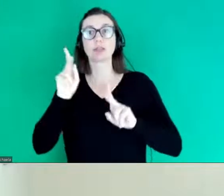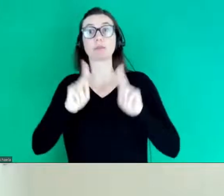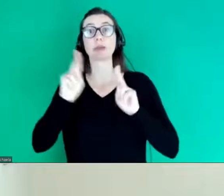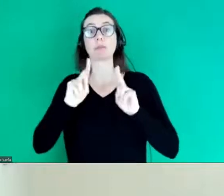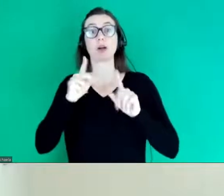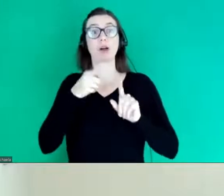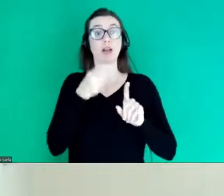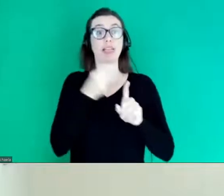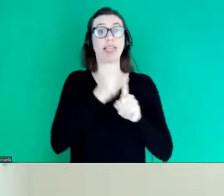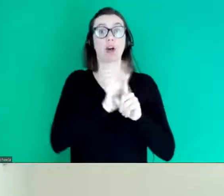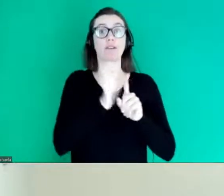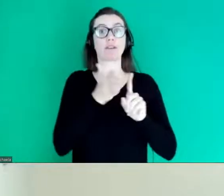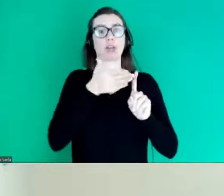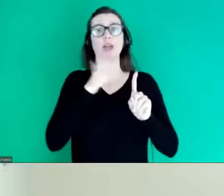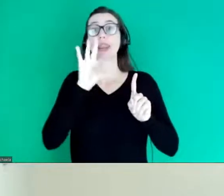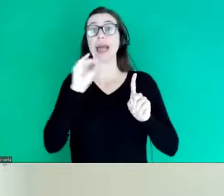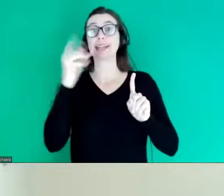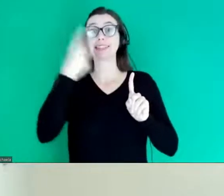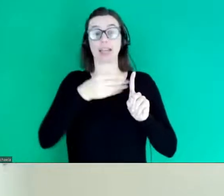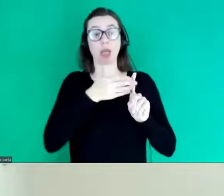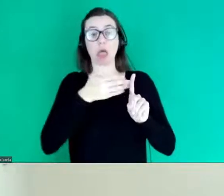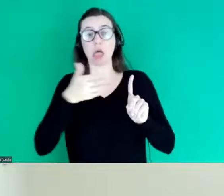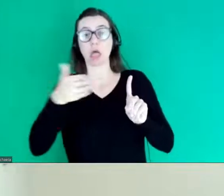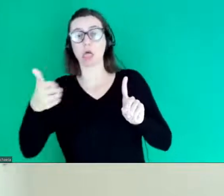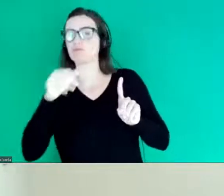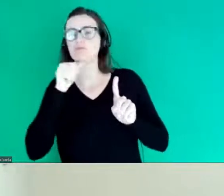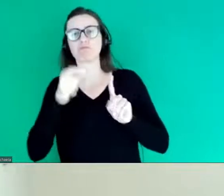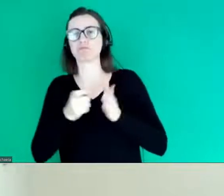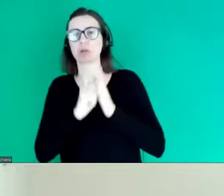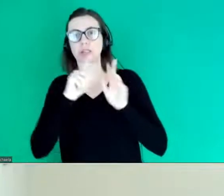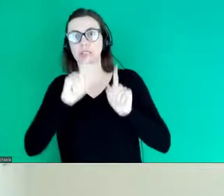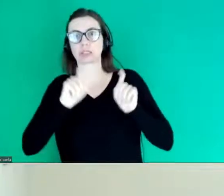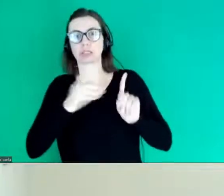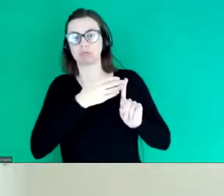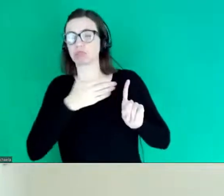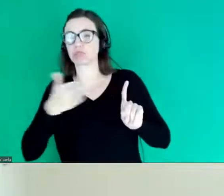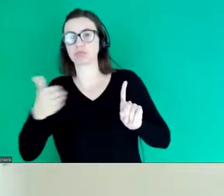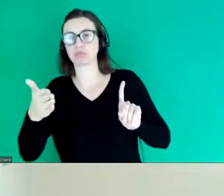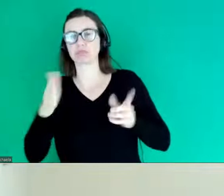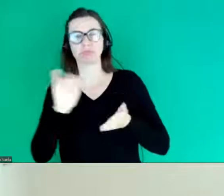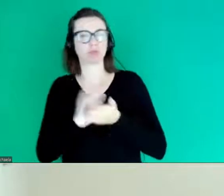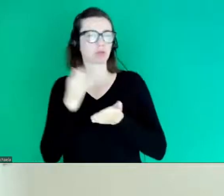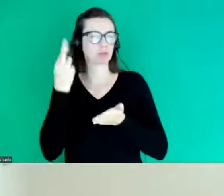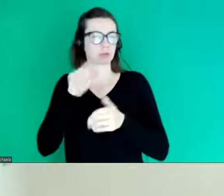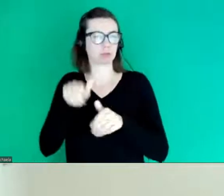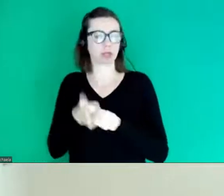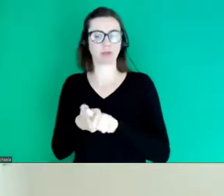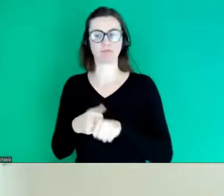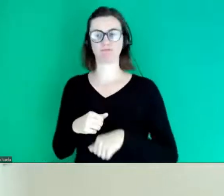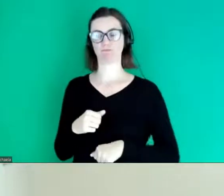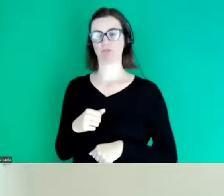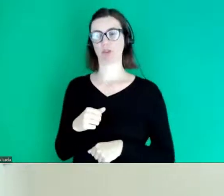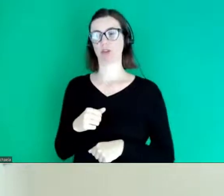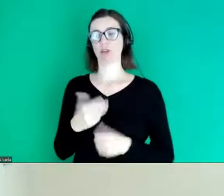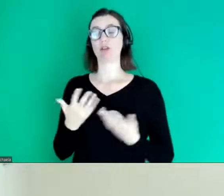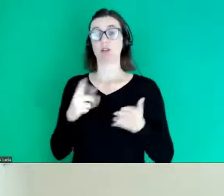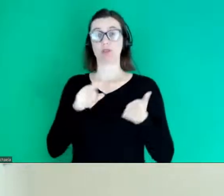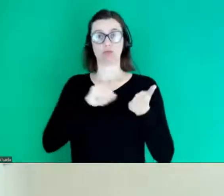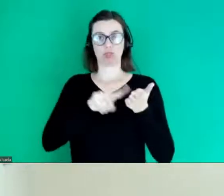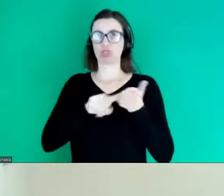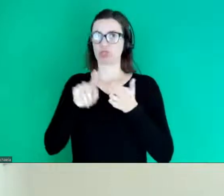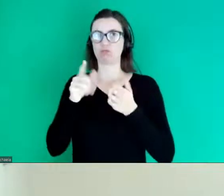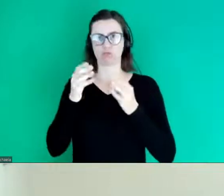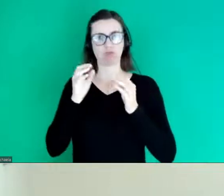their infection. But there is no question at this point, and the research is coming out